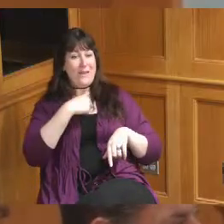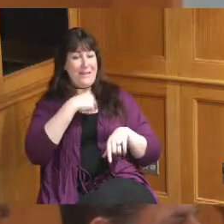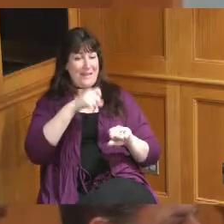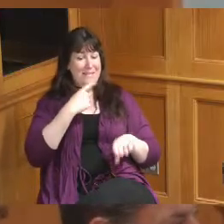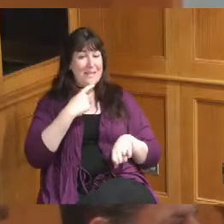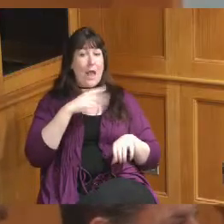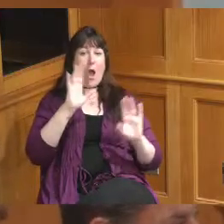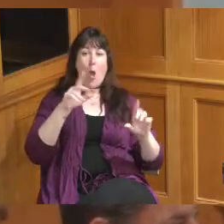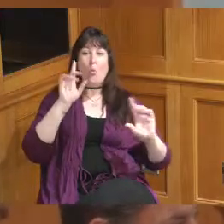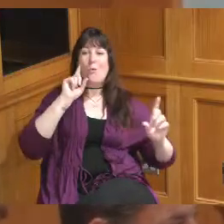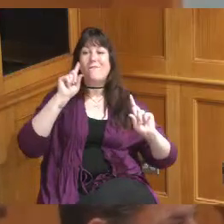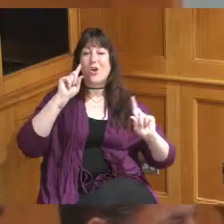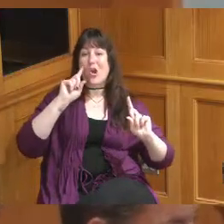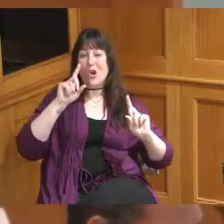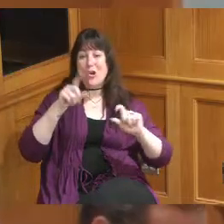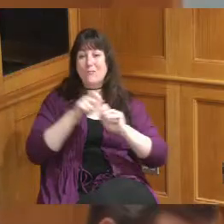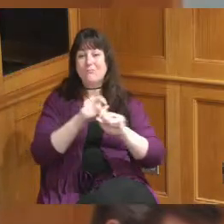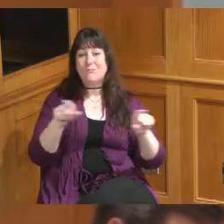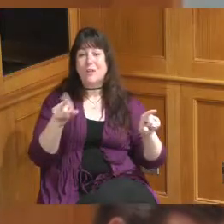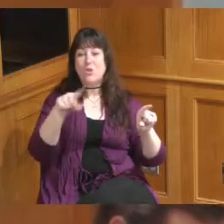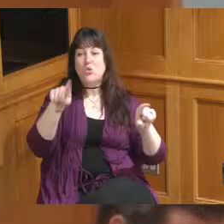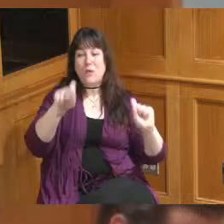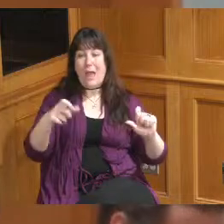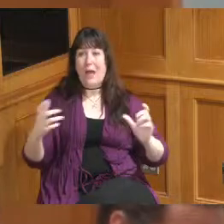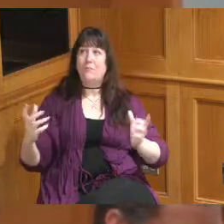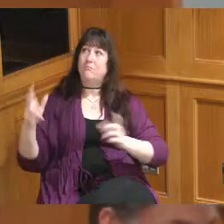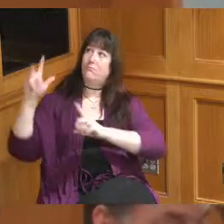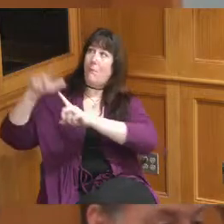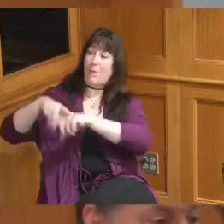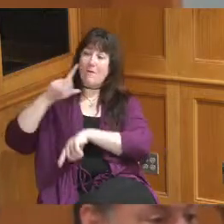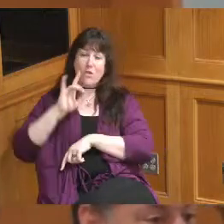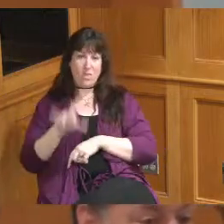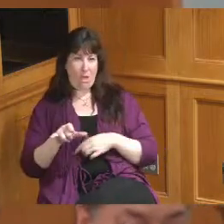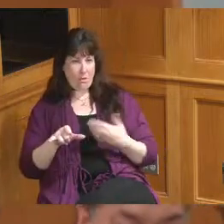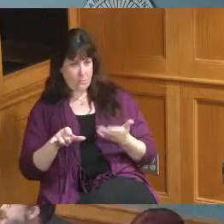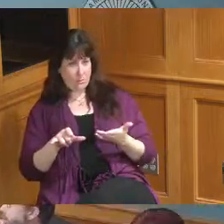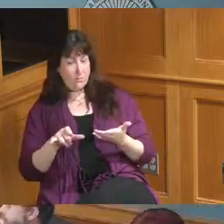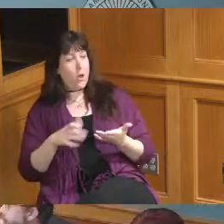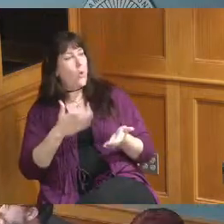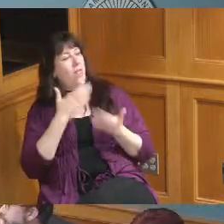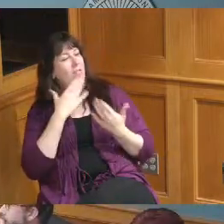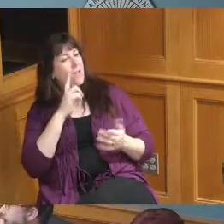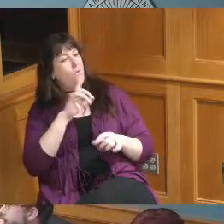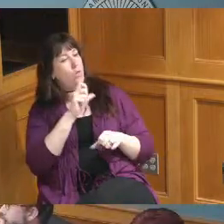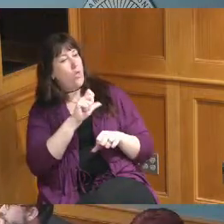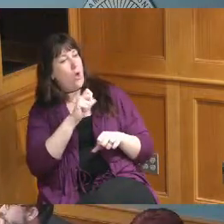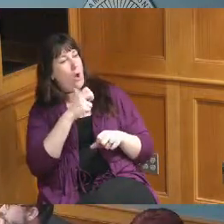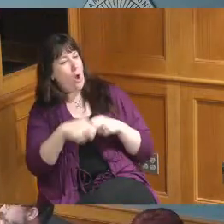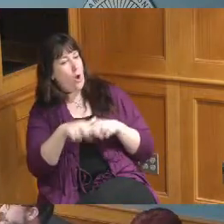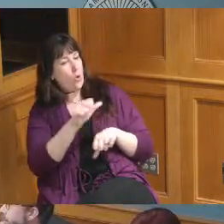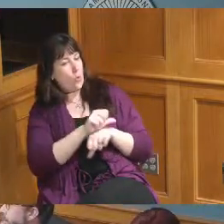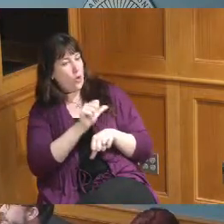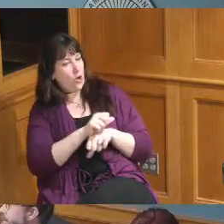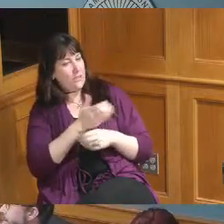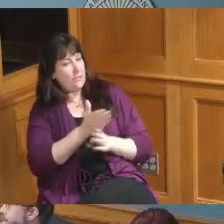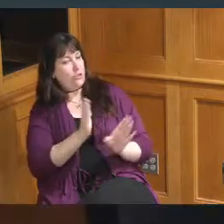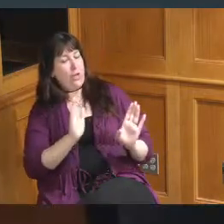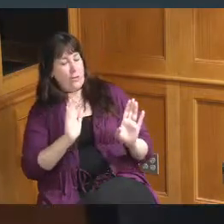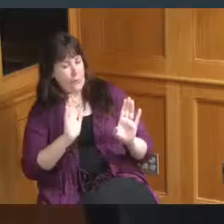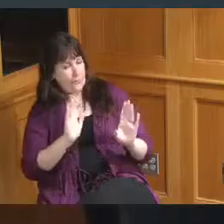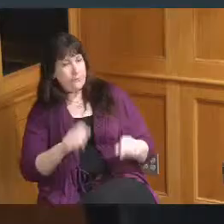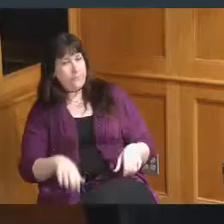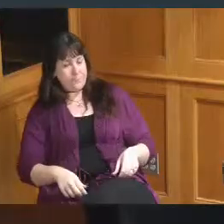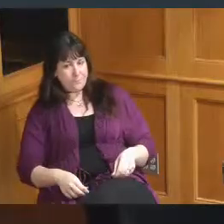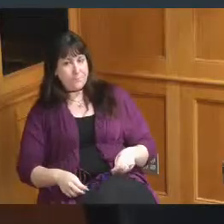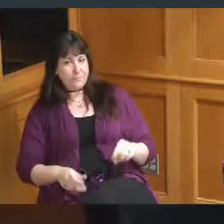anybody have something that might be eligible for us to collectively go and apply for? Okay, thank you so much for all your hard work. Just in general, I mean, everything